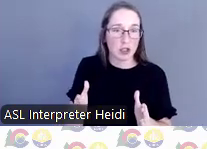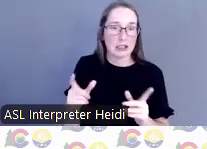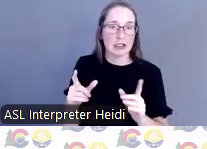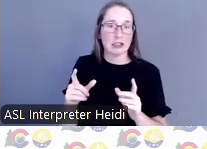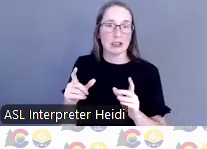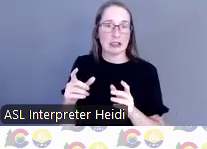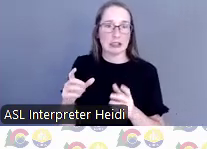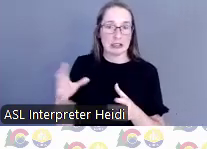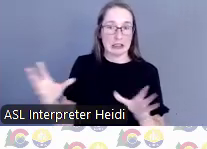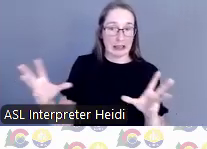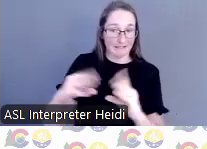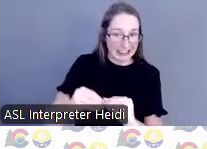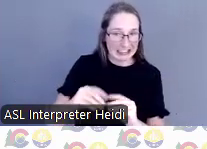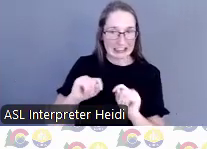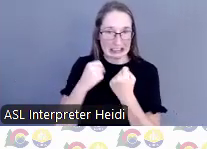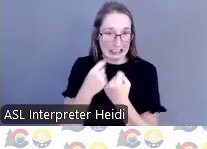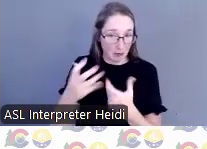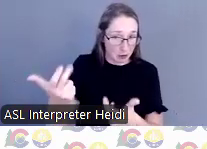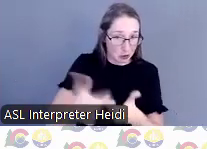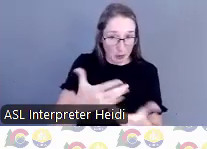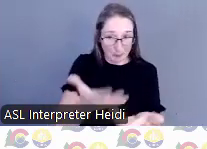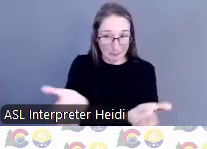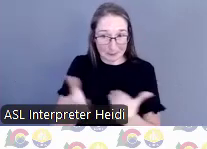y'all like to jump in.